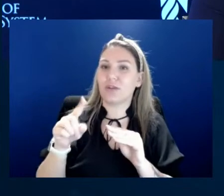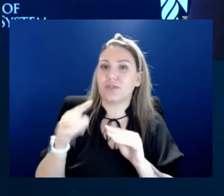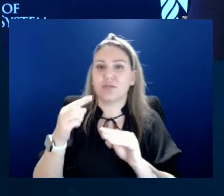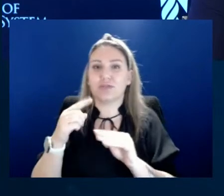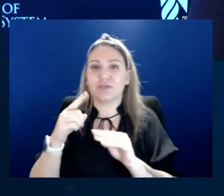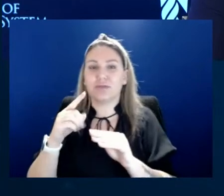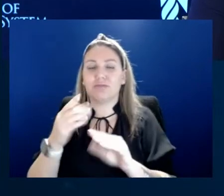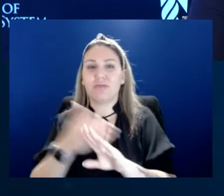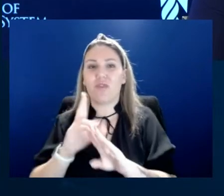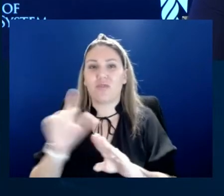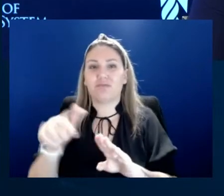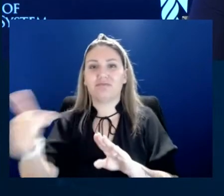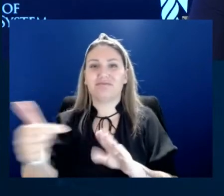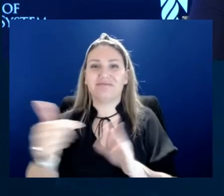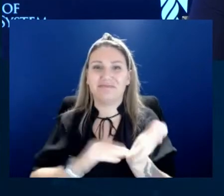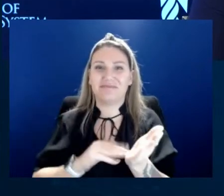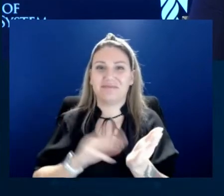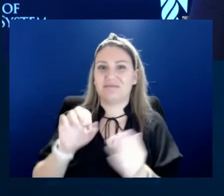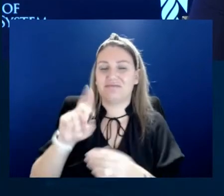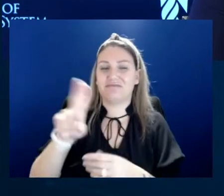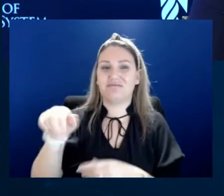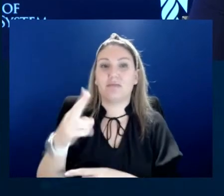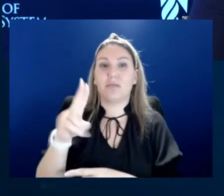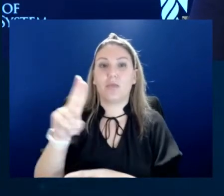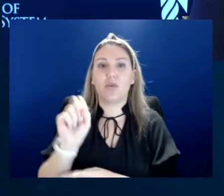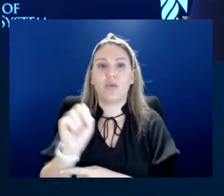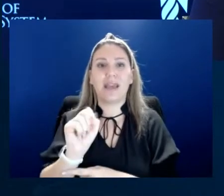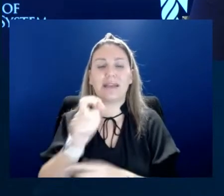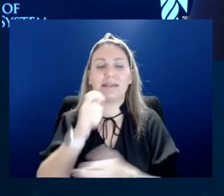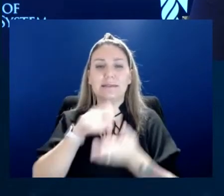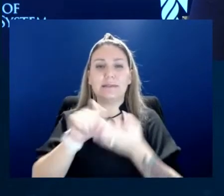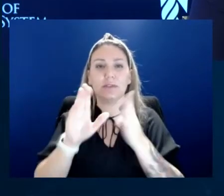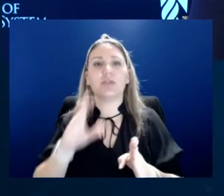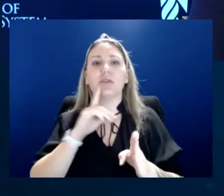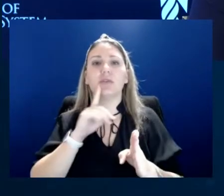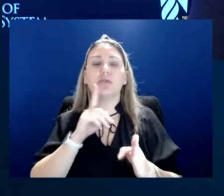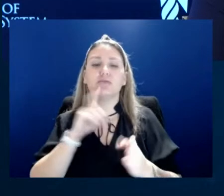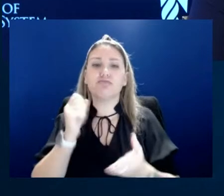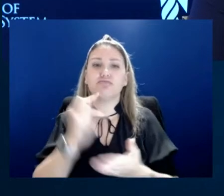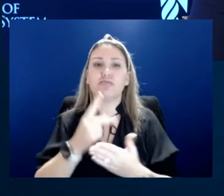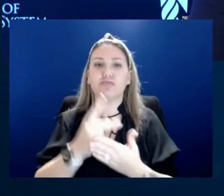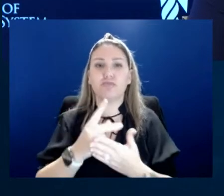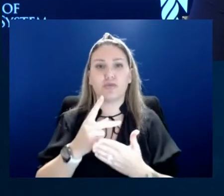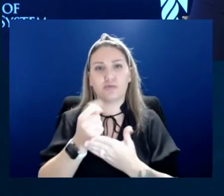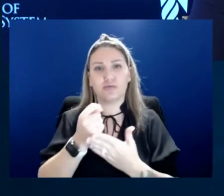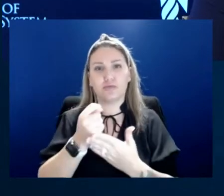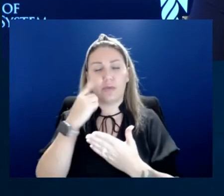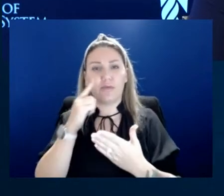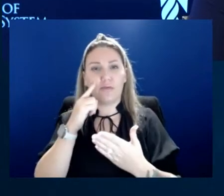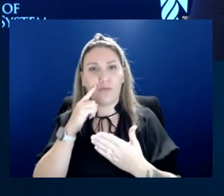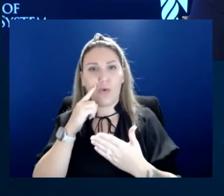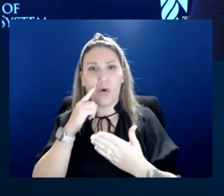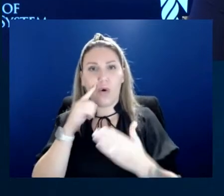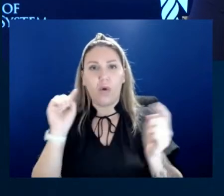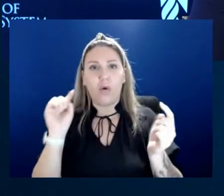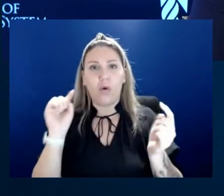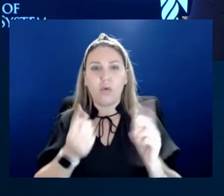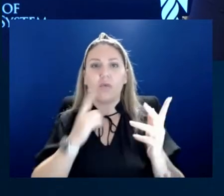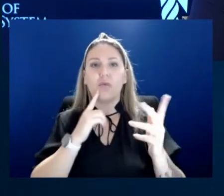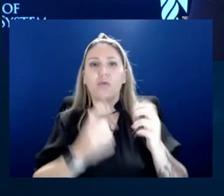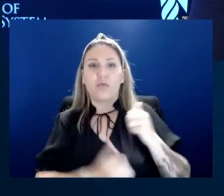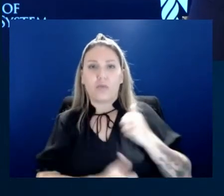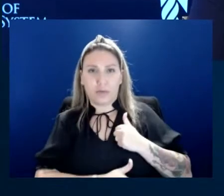U.S. Defense Secretary approved treatment of wounded Ukrainian soldiers at the U.S. military hospital